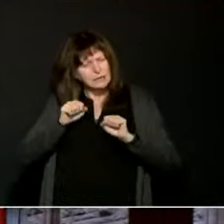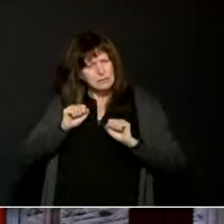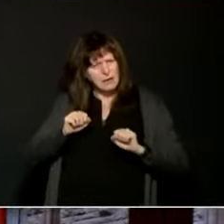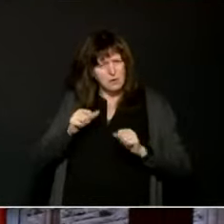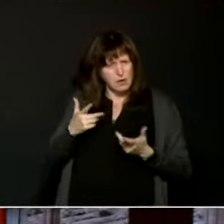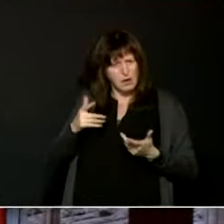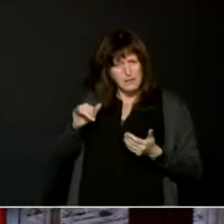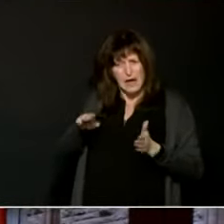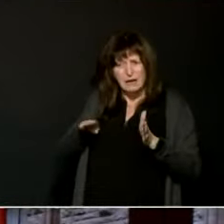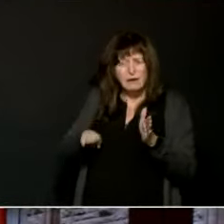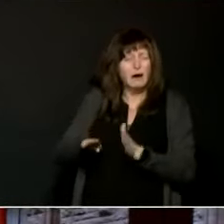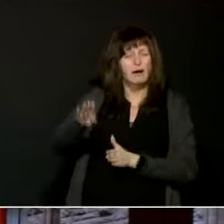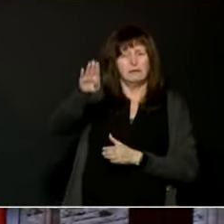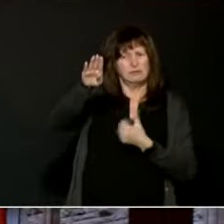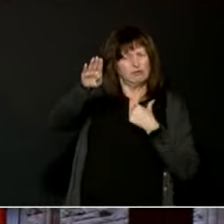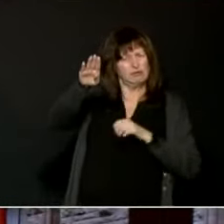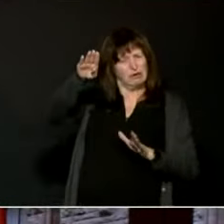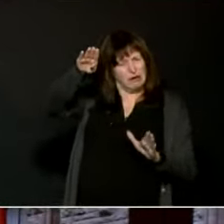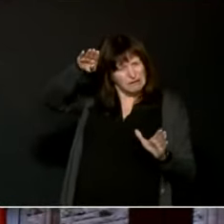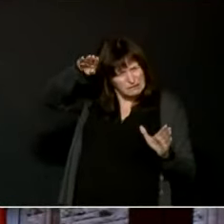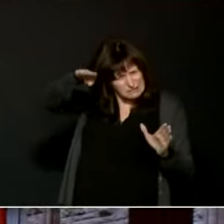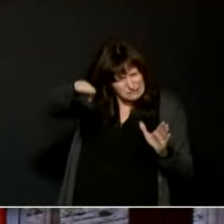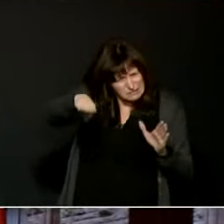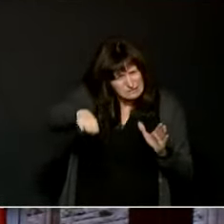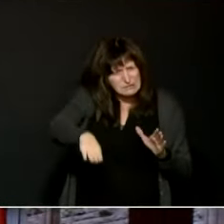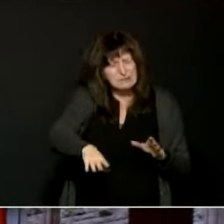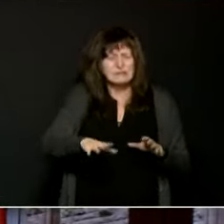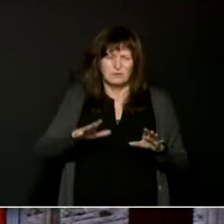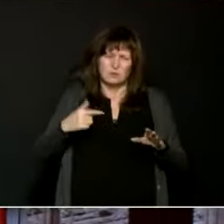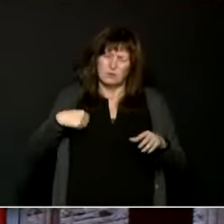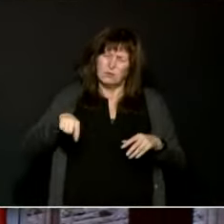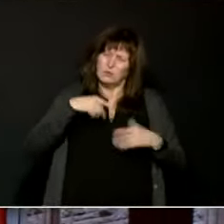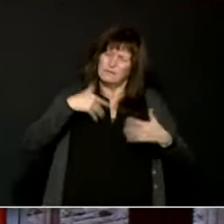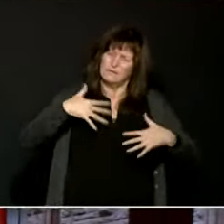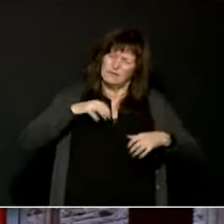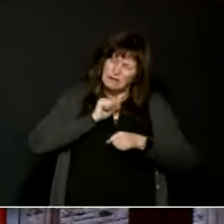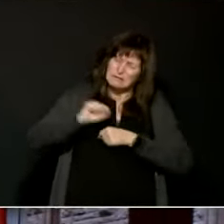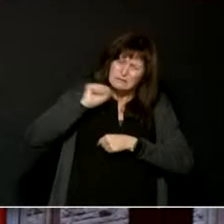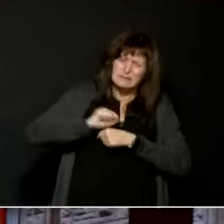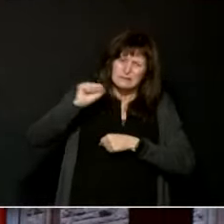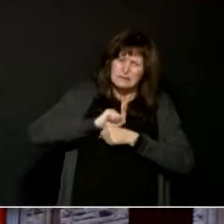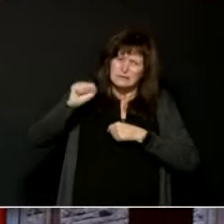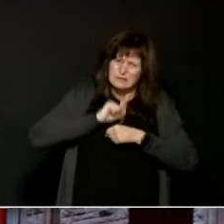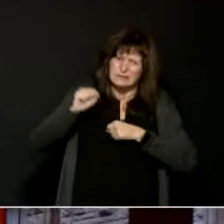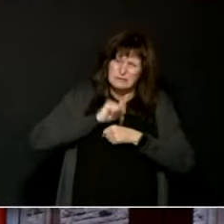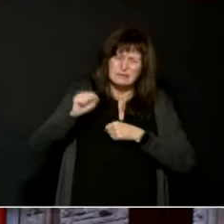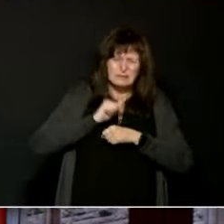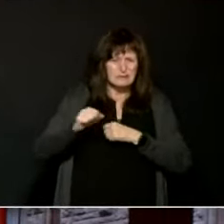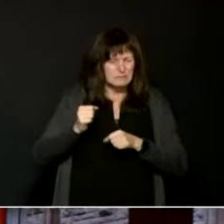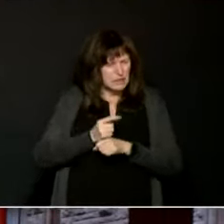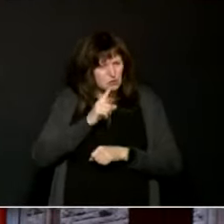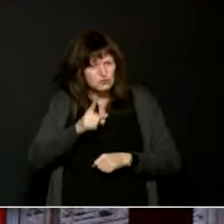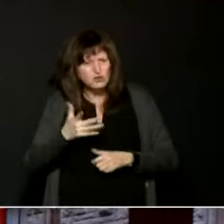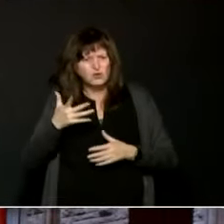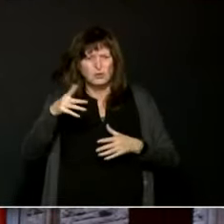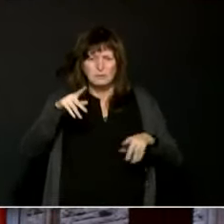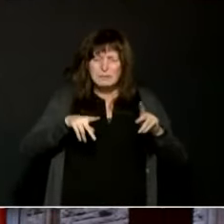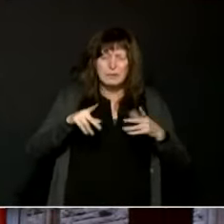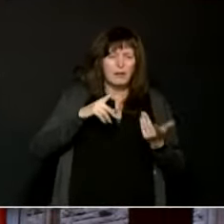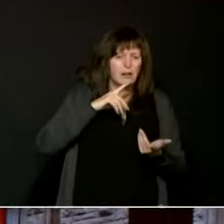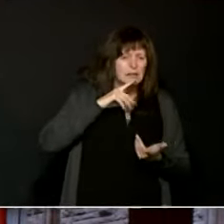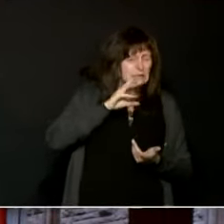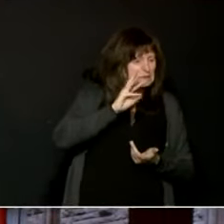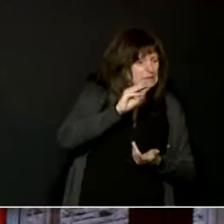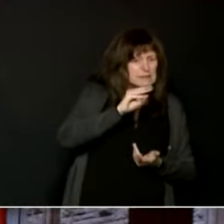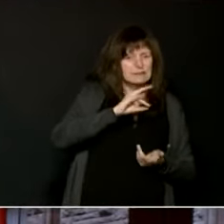to get from 60 up to 75 to 80 done. We still have a lot of people to move through, and